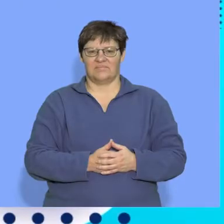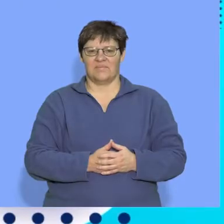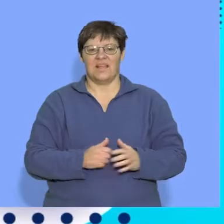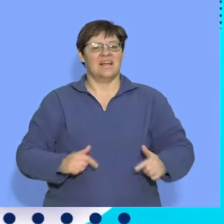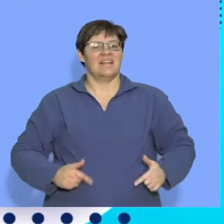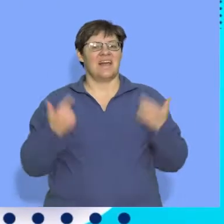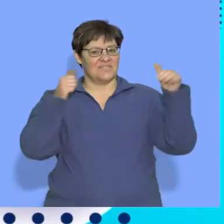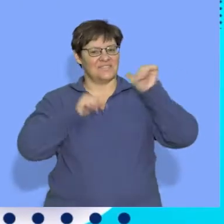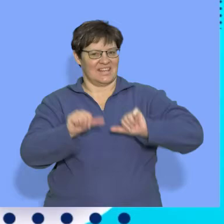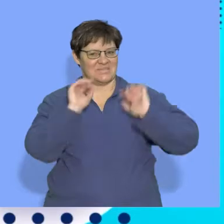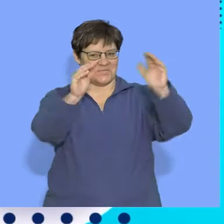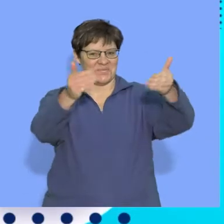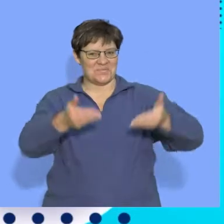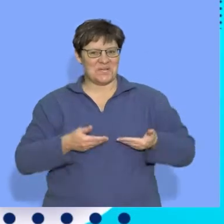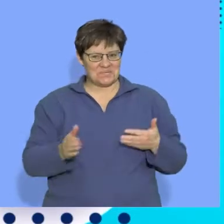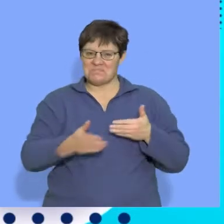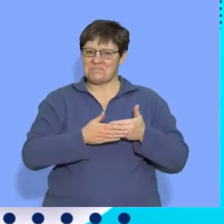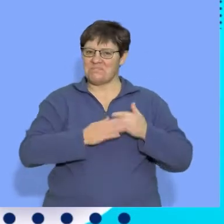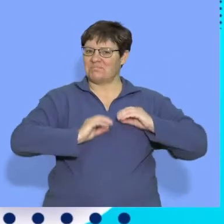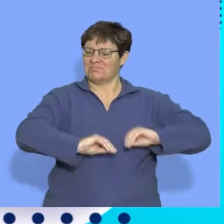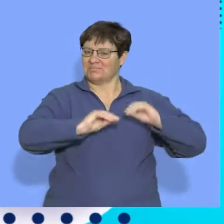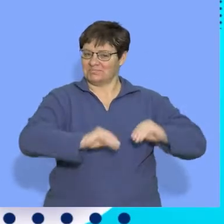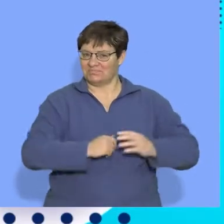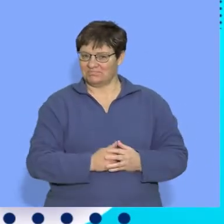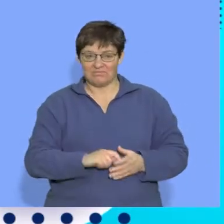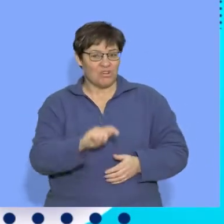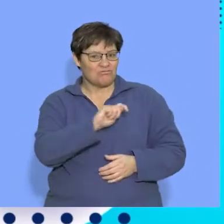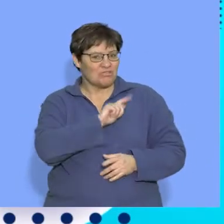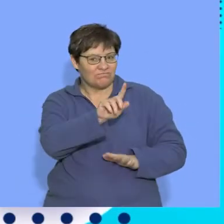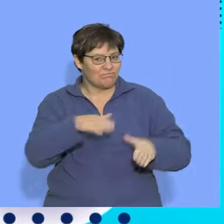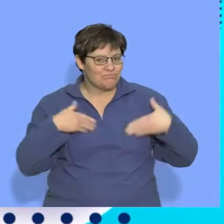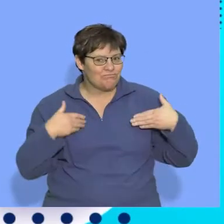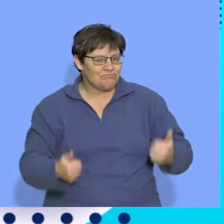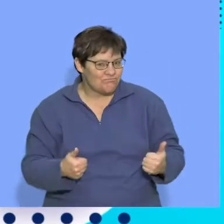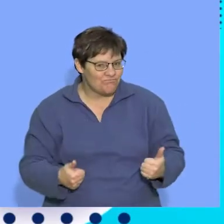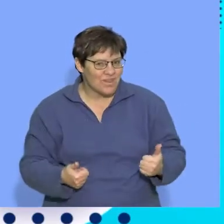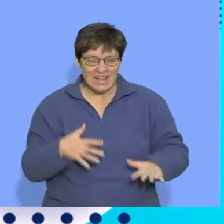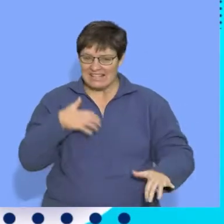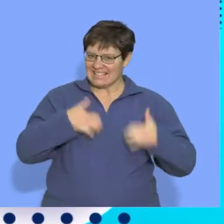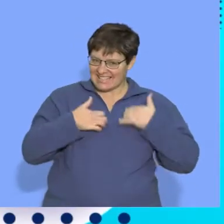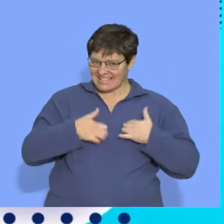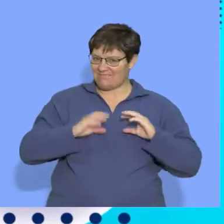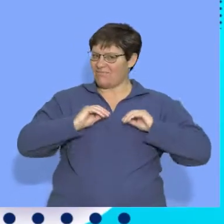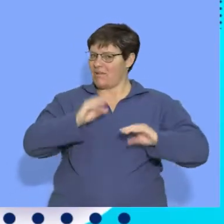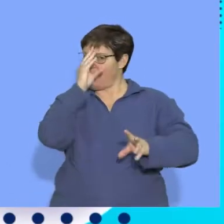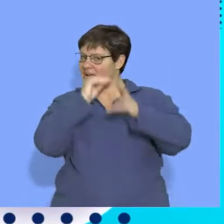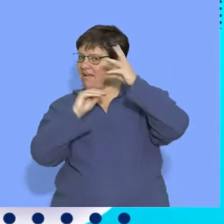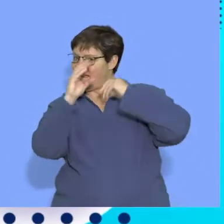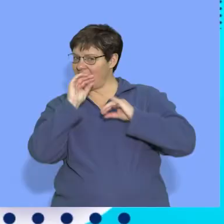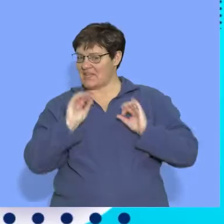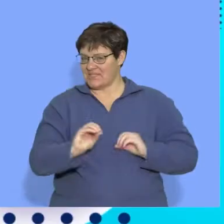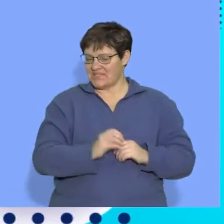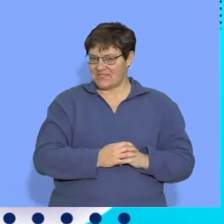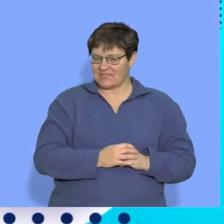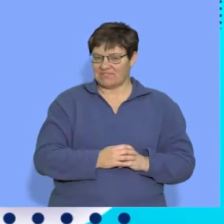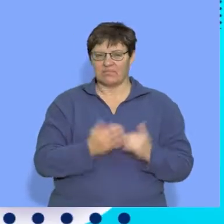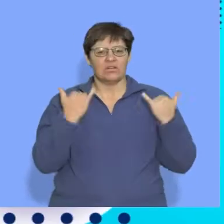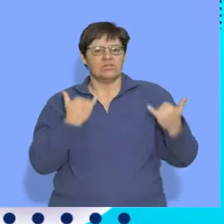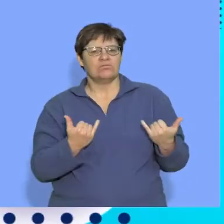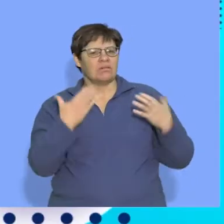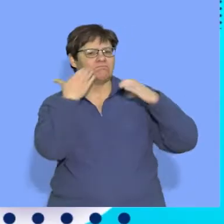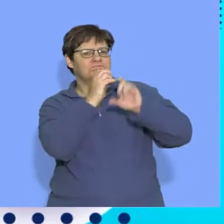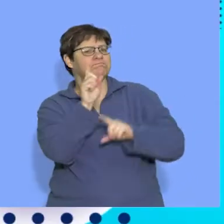Welcome Life Science learners to another installment. Trust that you guys are well and excited about our lesson today. In our lesson today, we're going to